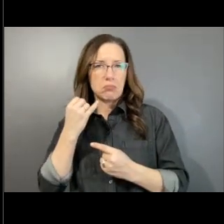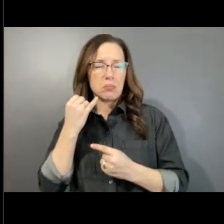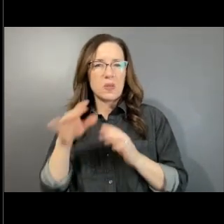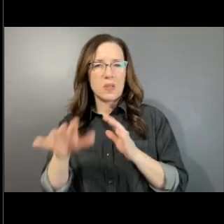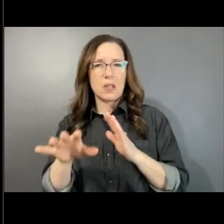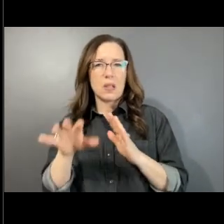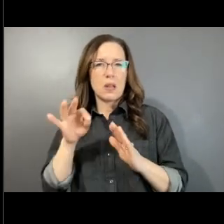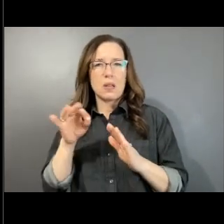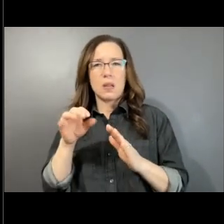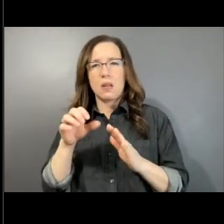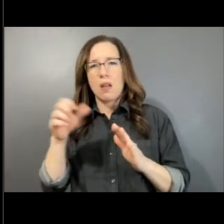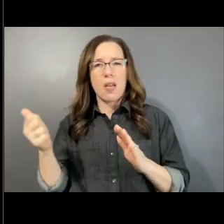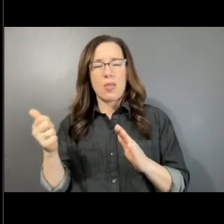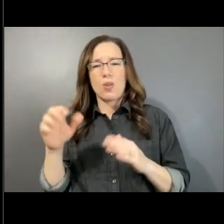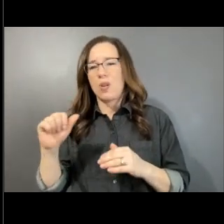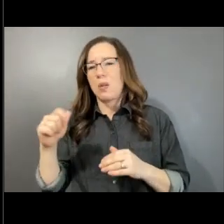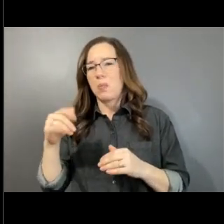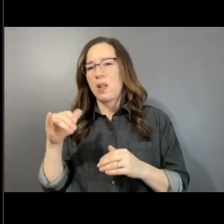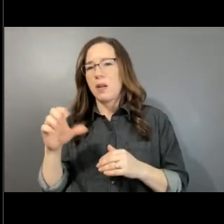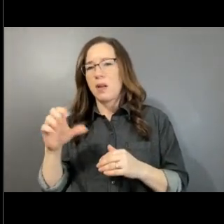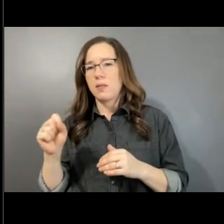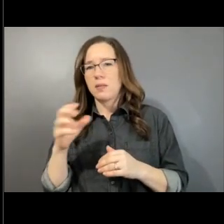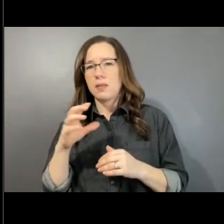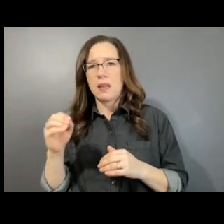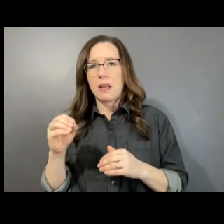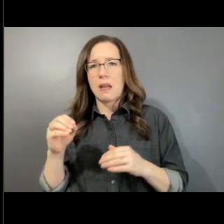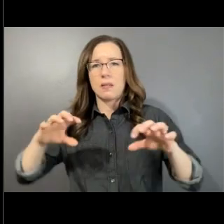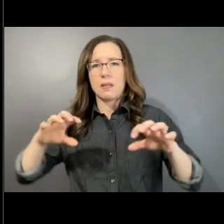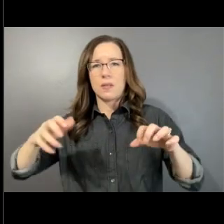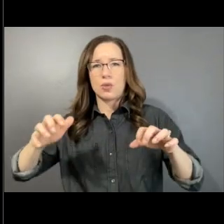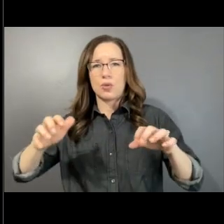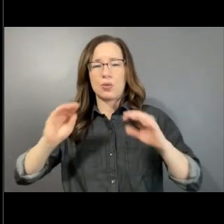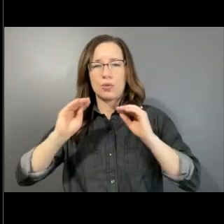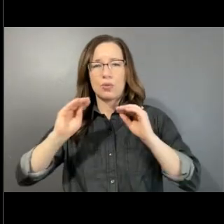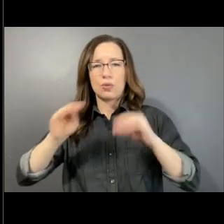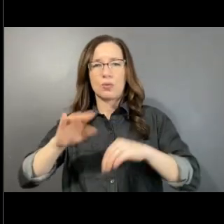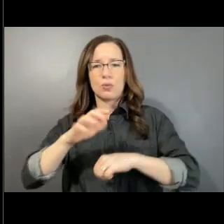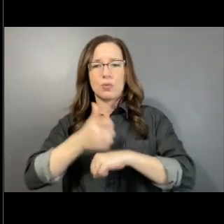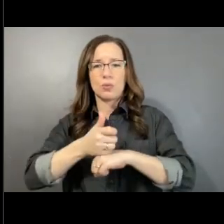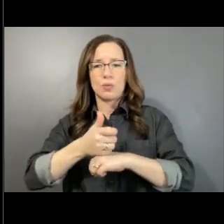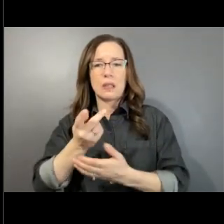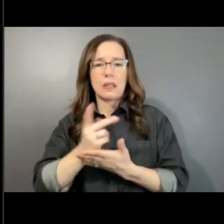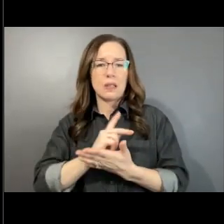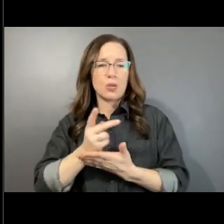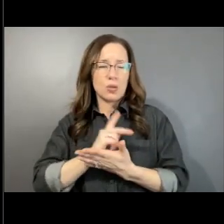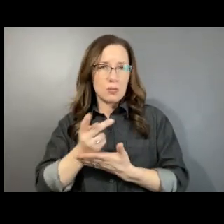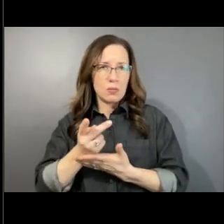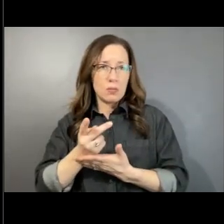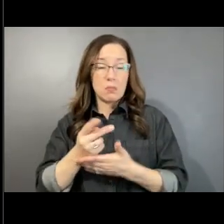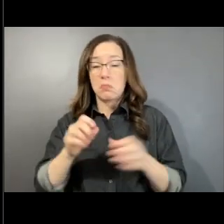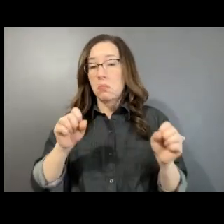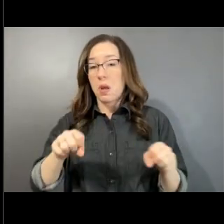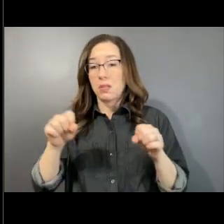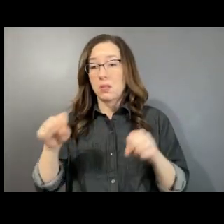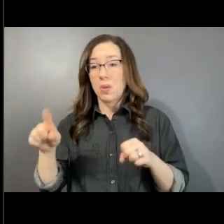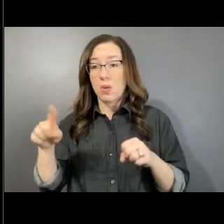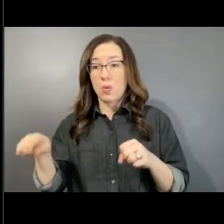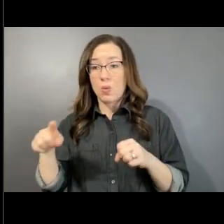of other appliances and fixtures installed in kitchens, so potential residents who